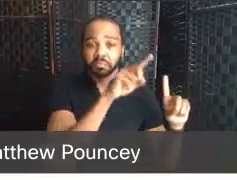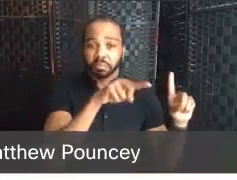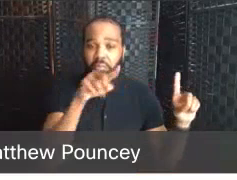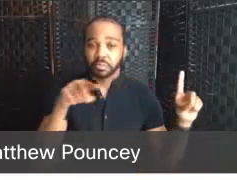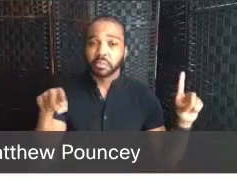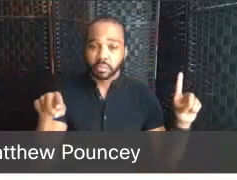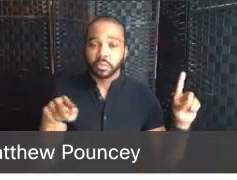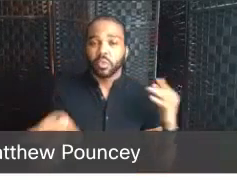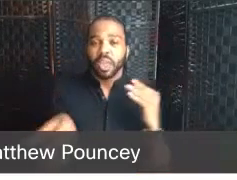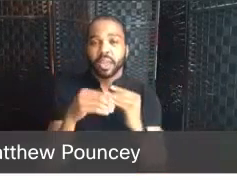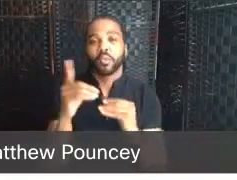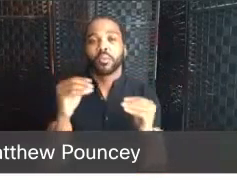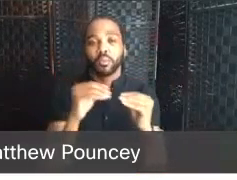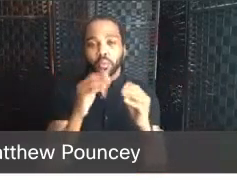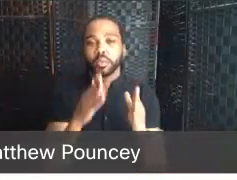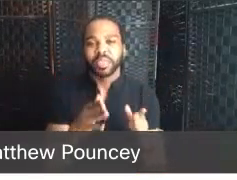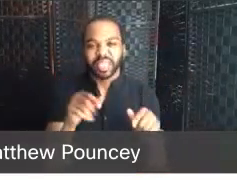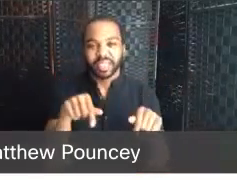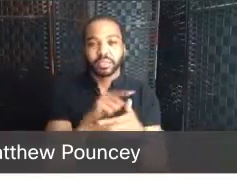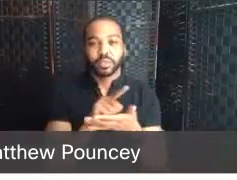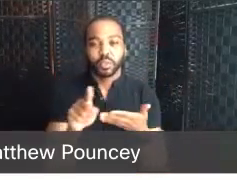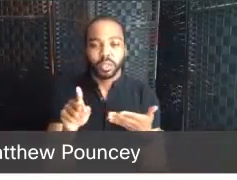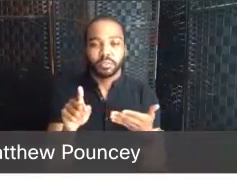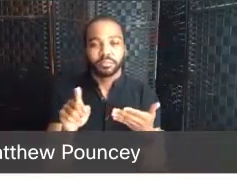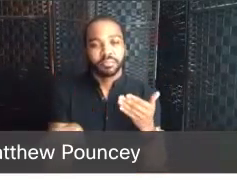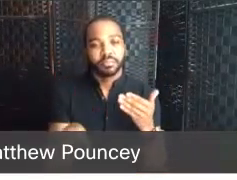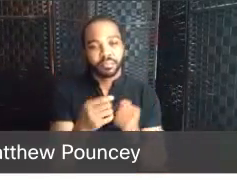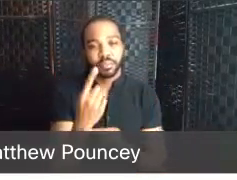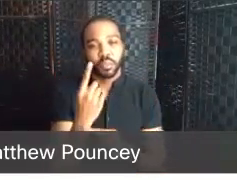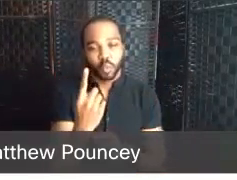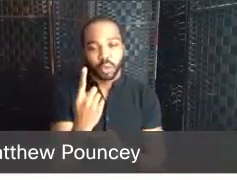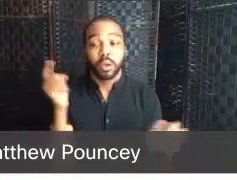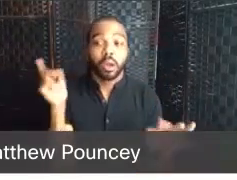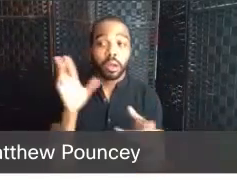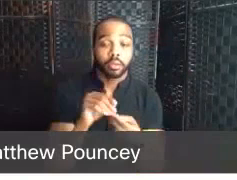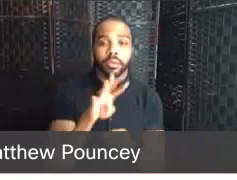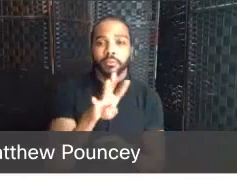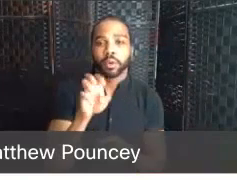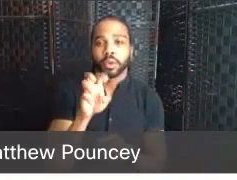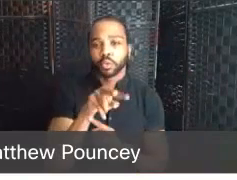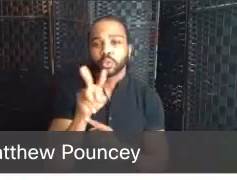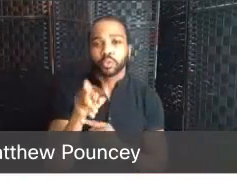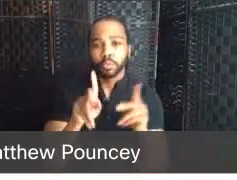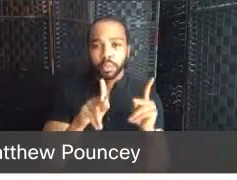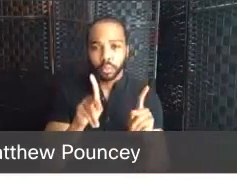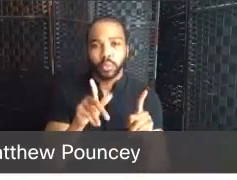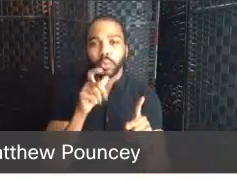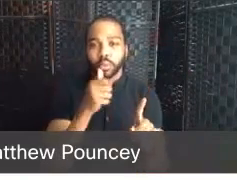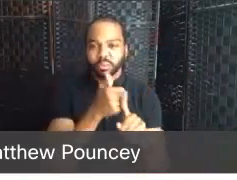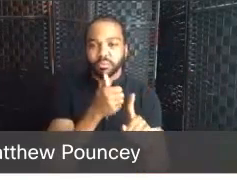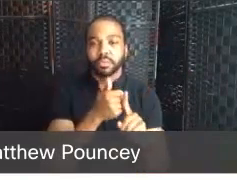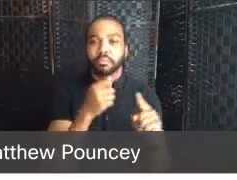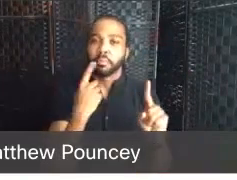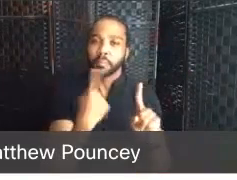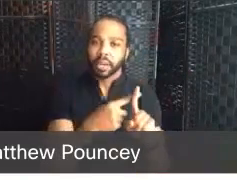we've added one more person this week. As of this week, there have been 422 people who have tested